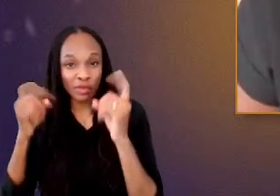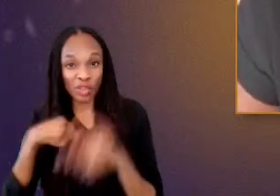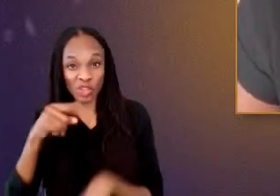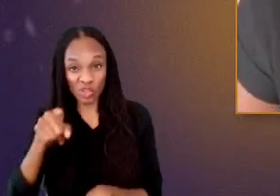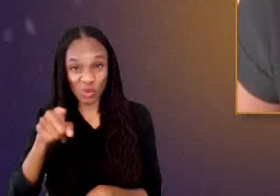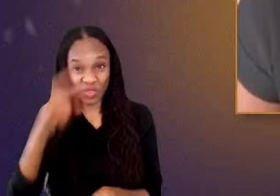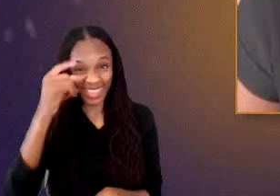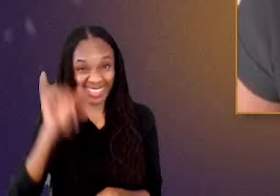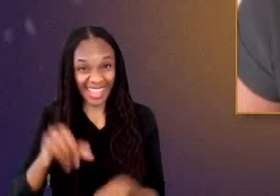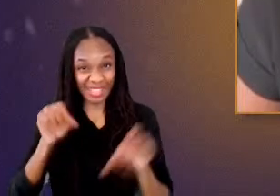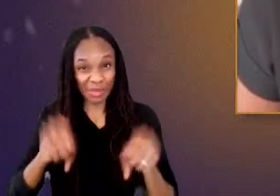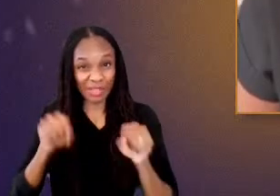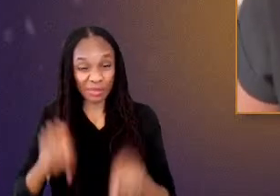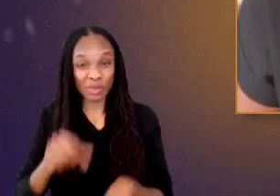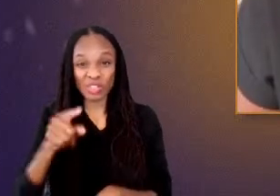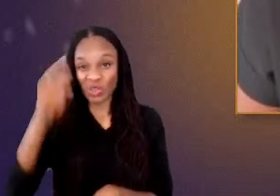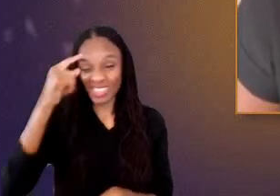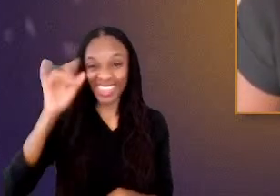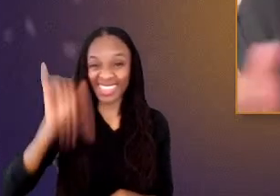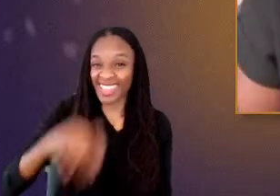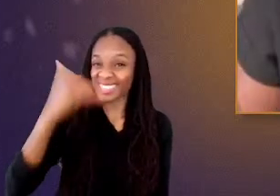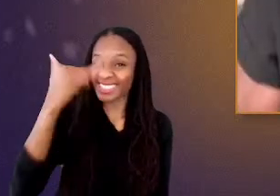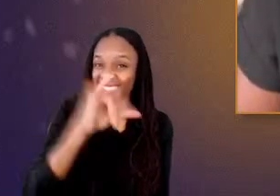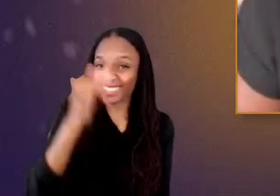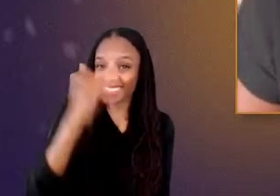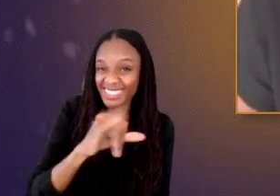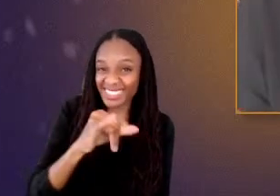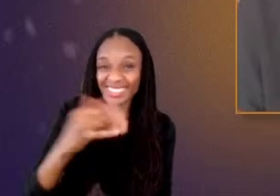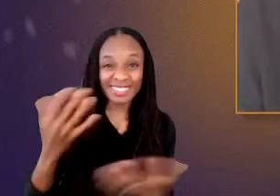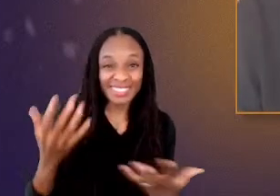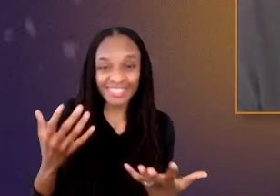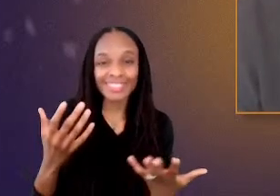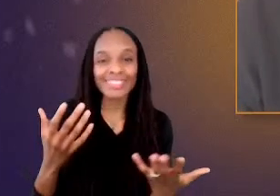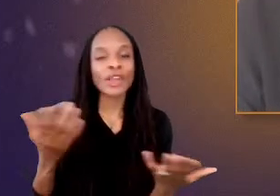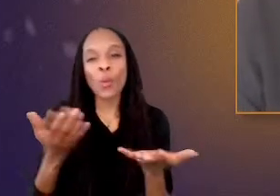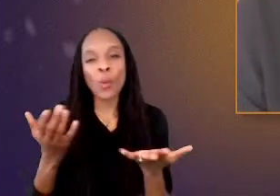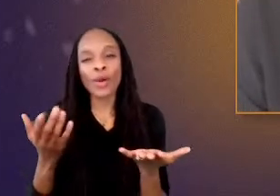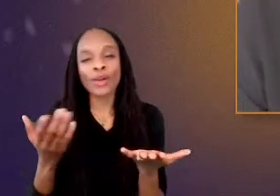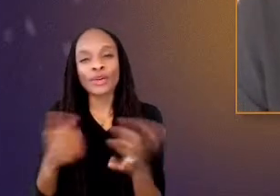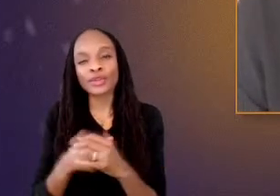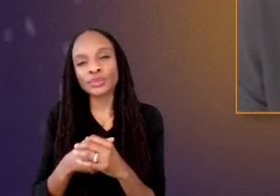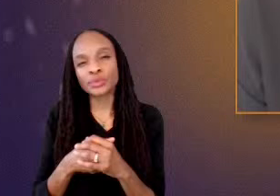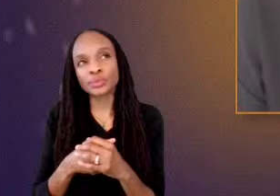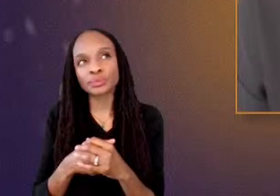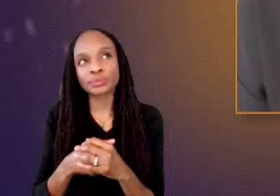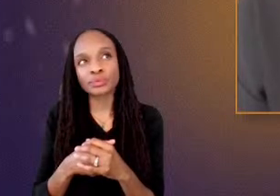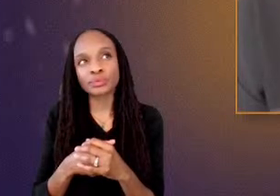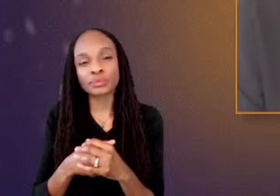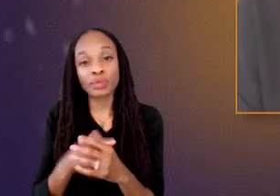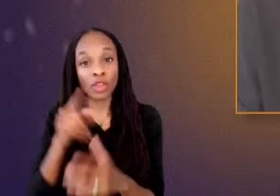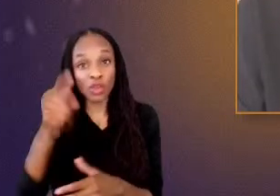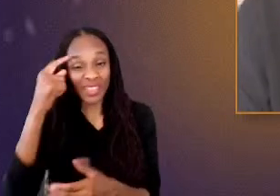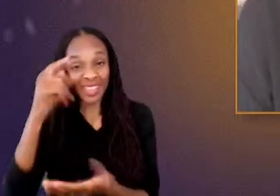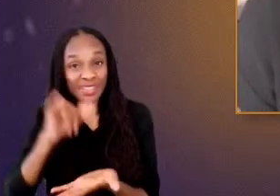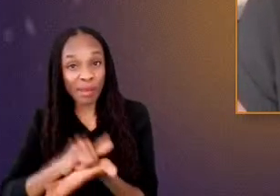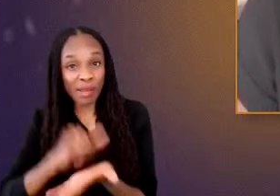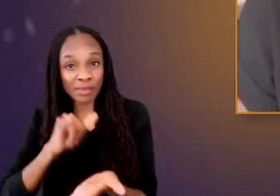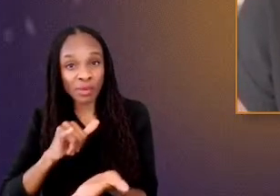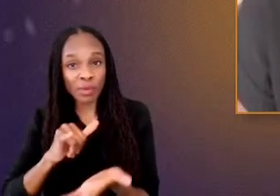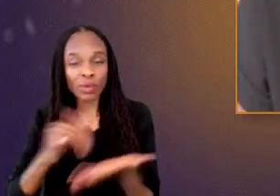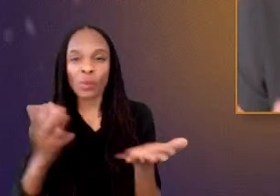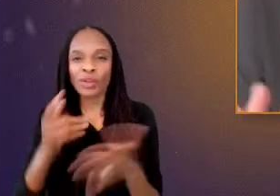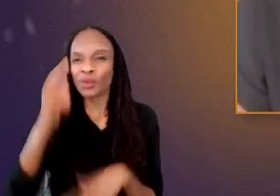possibility? Do you think it's ridiculous and silly? You know, or is it impossible? You know, what do you